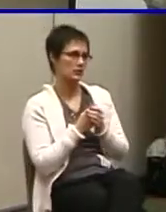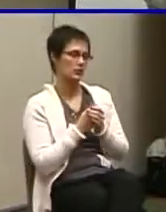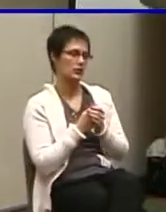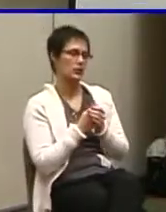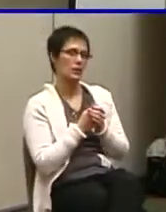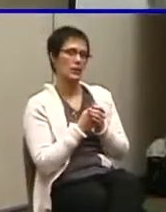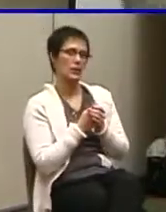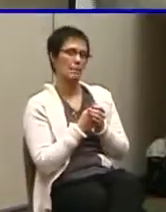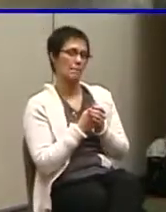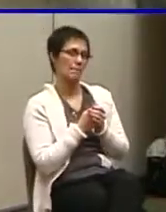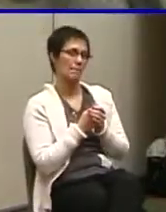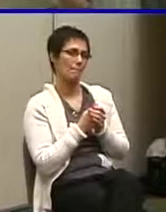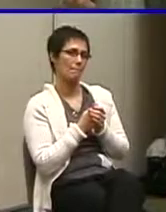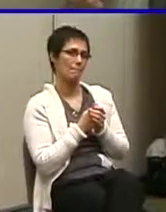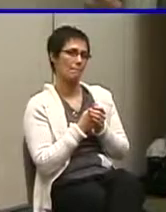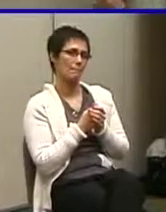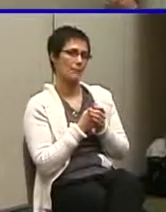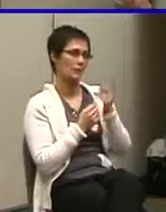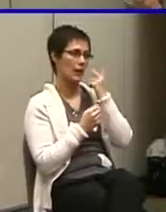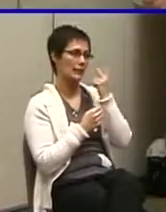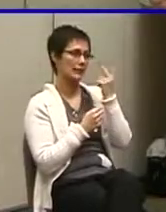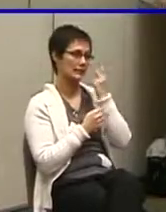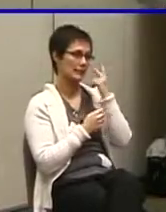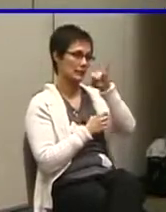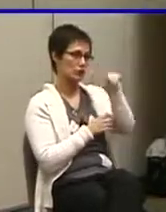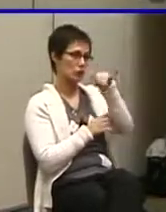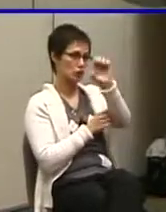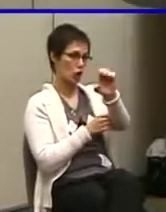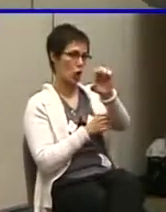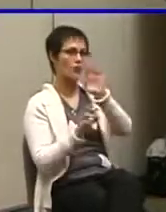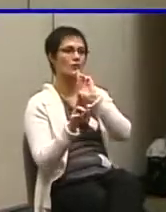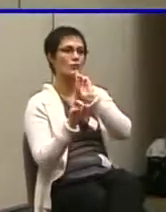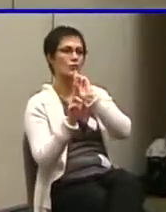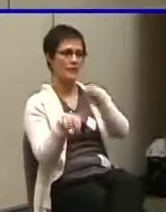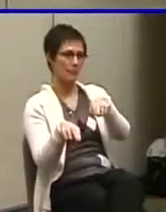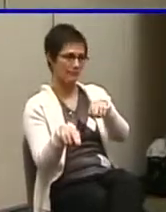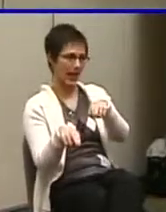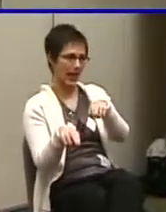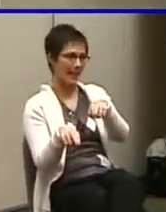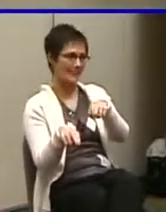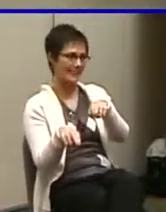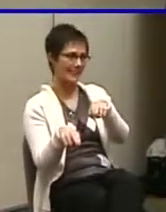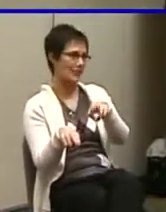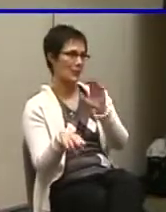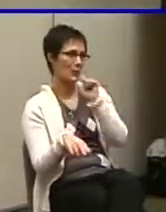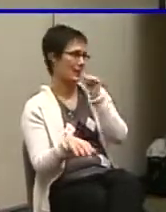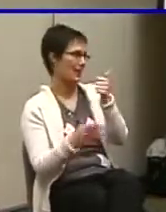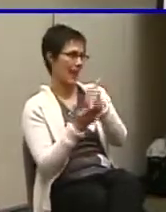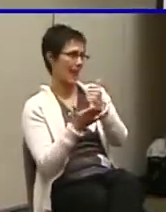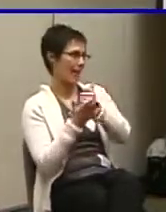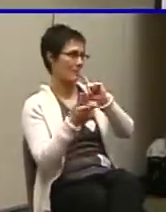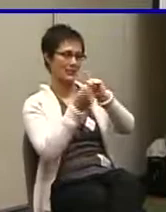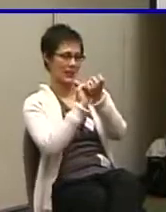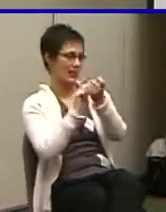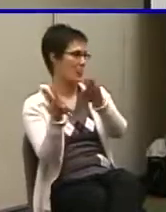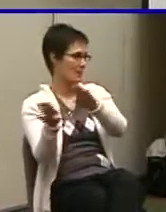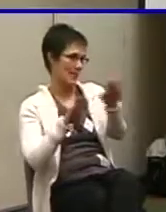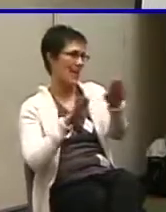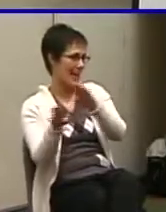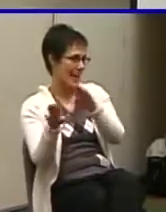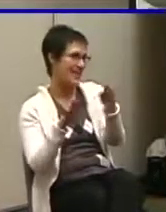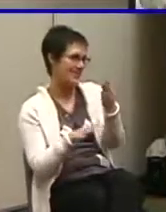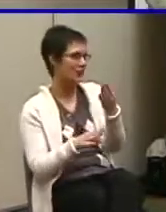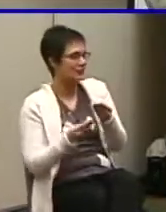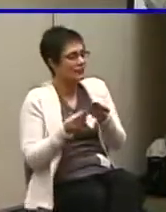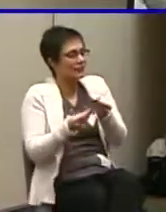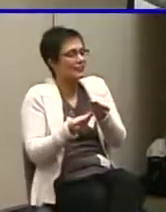engaging in, I can see that what Jill is doing as a response has no hope whatsoever of changing David's behavior. Okay? It's